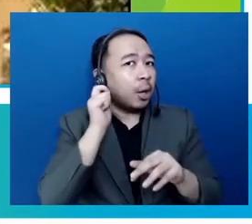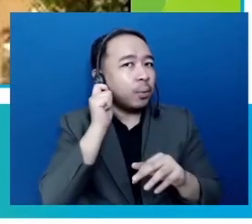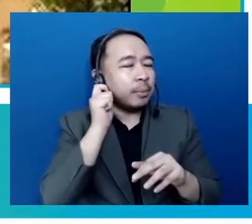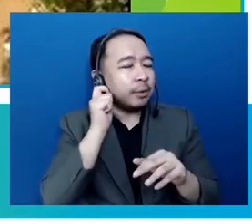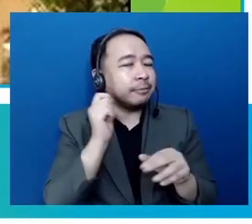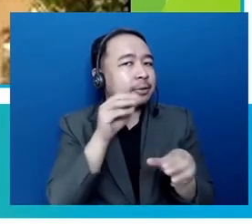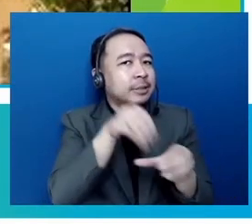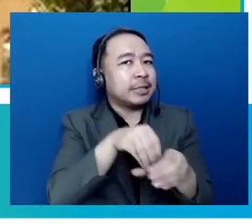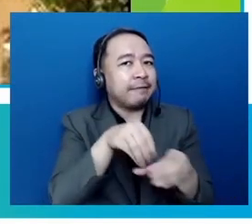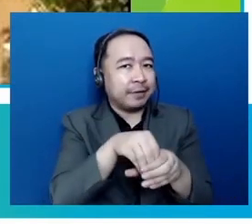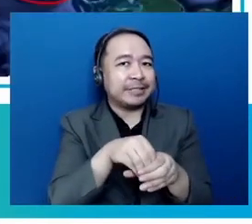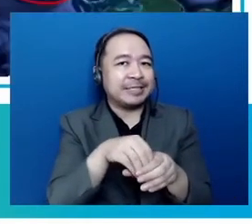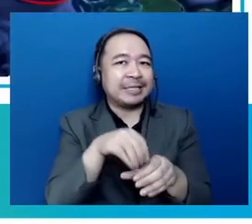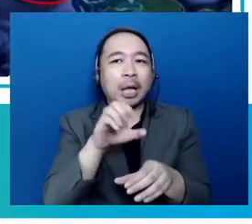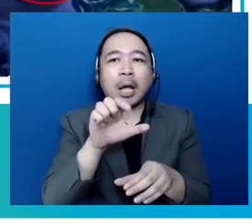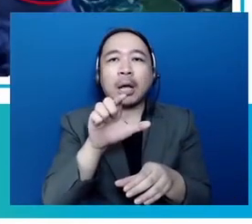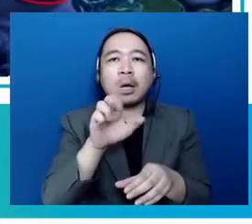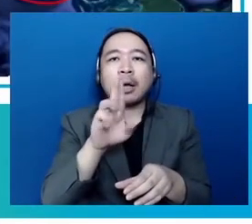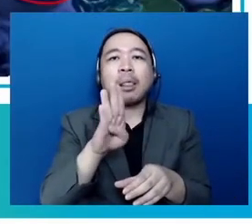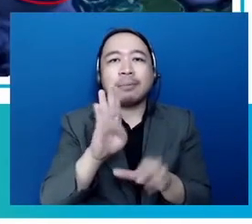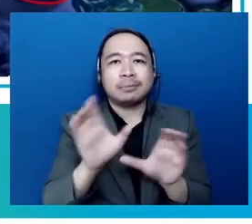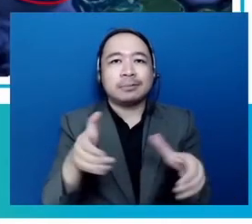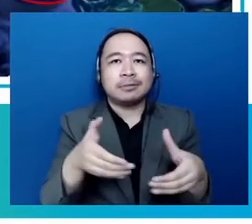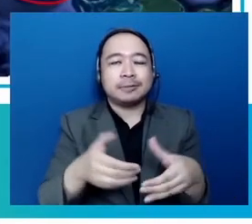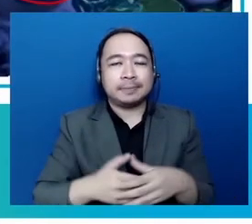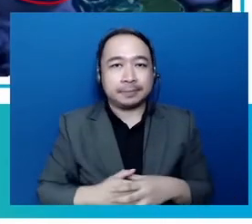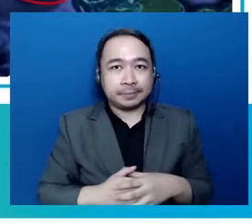Club. Next slide.